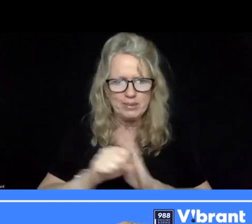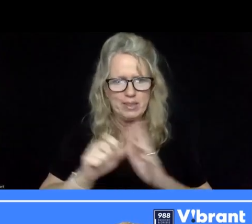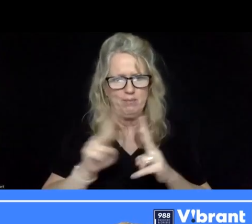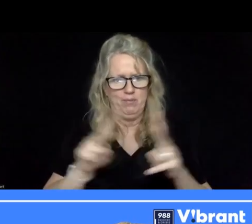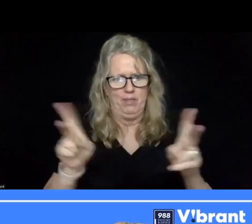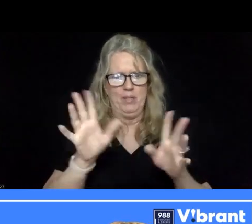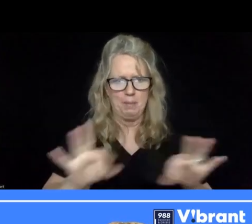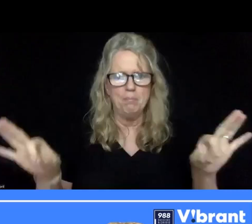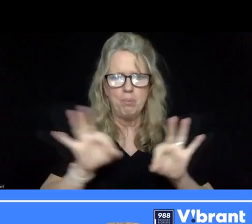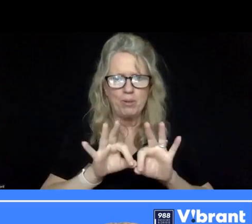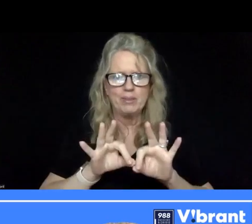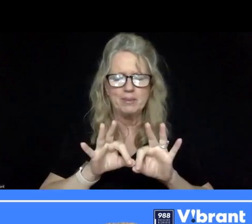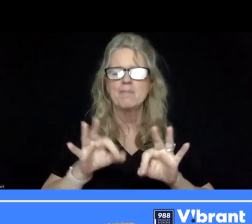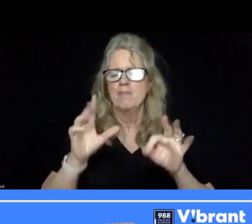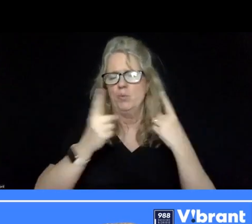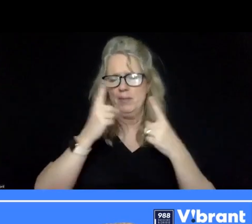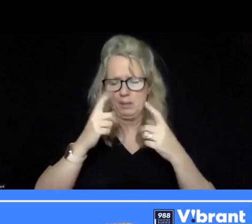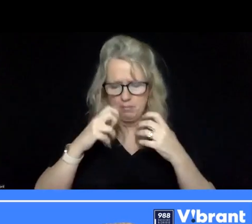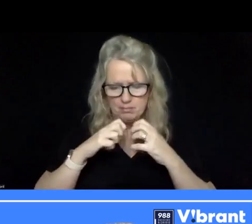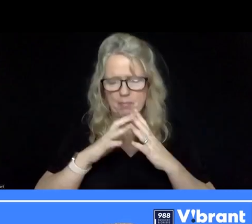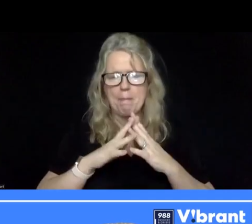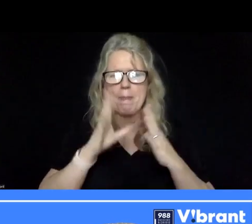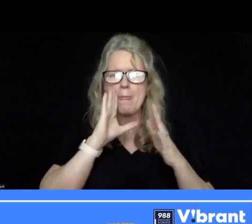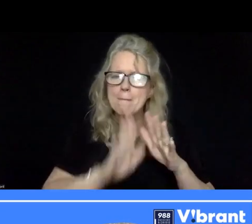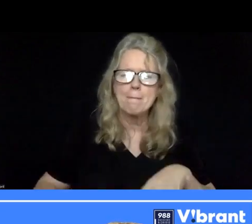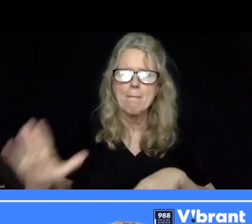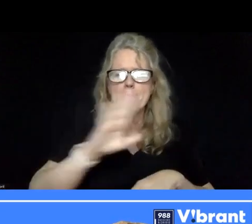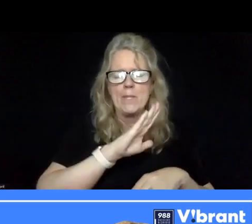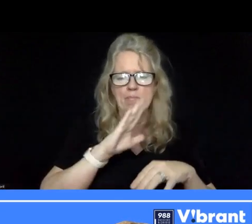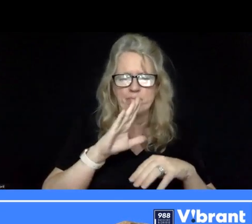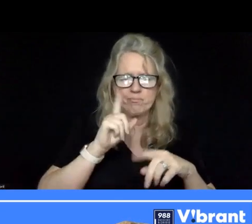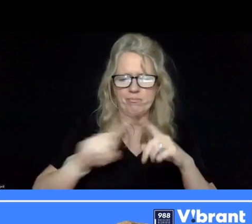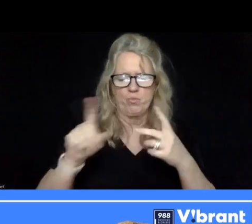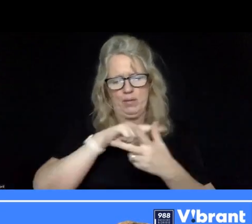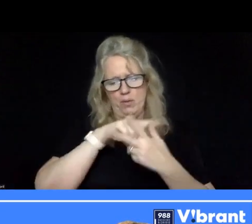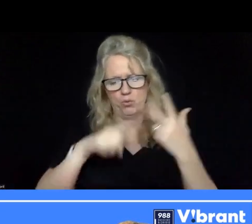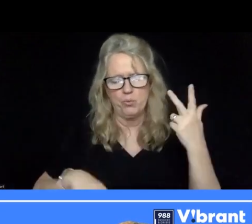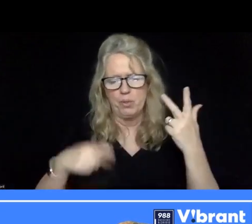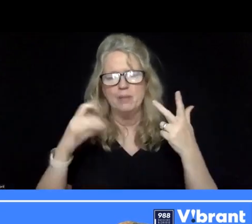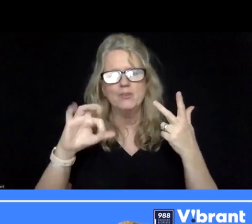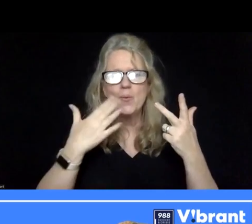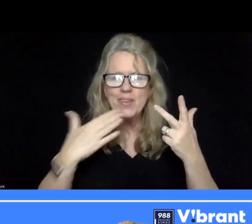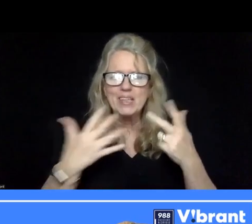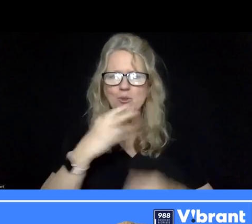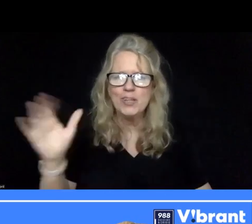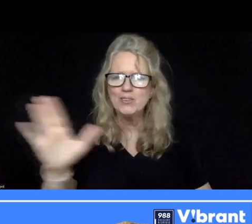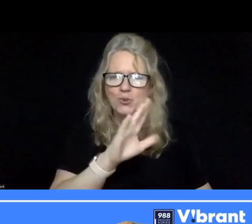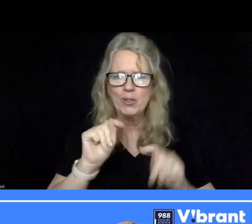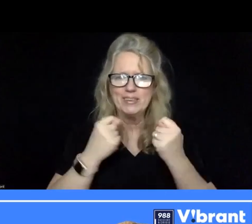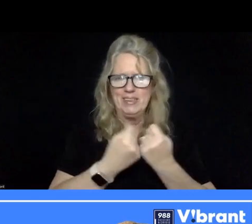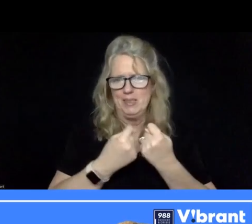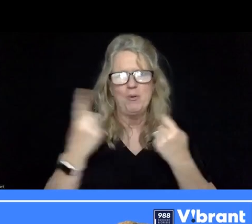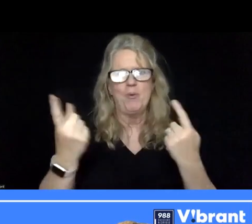important as we think about implementation across the three pillars. So thank you and your team, who